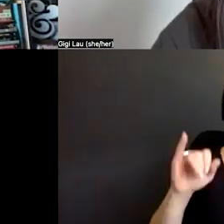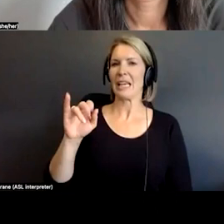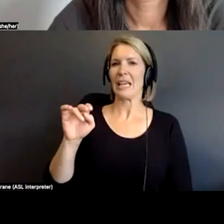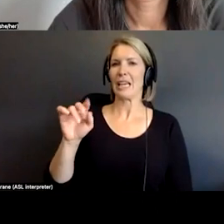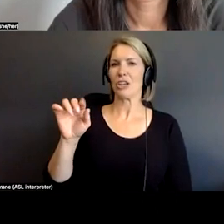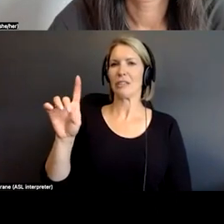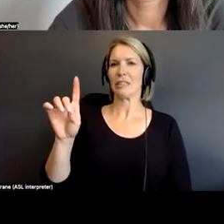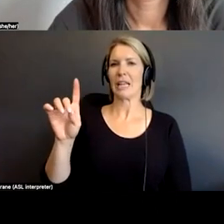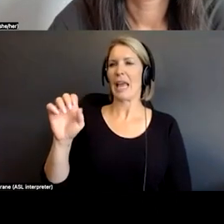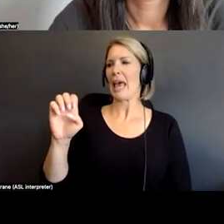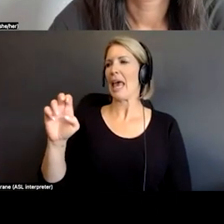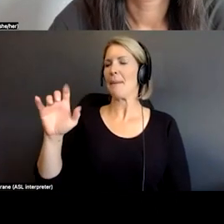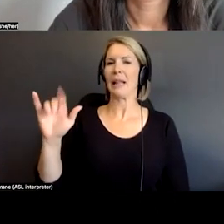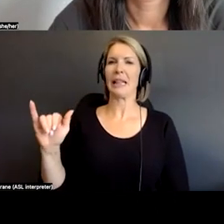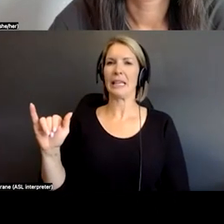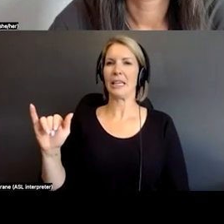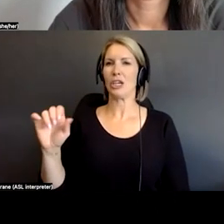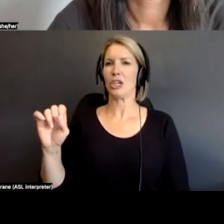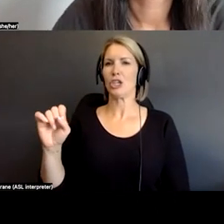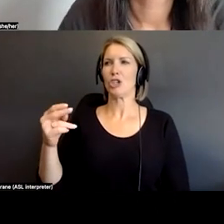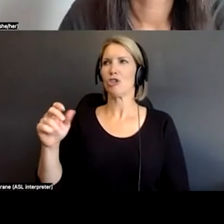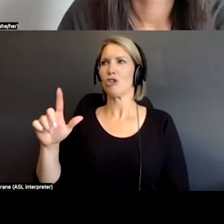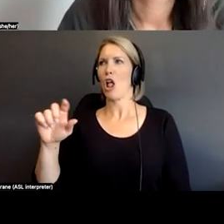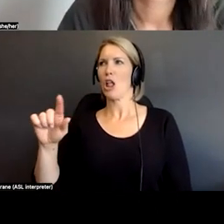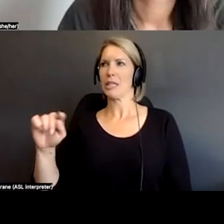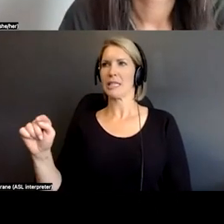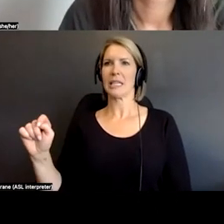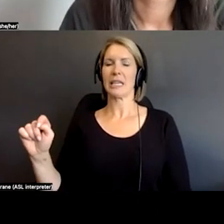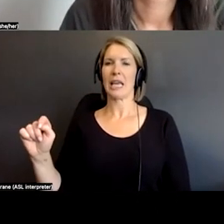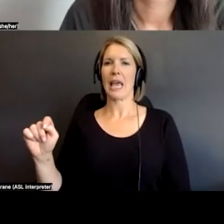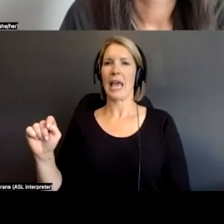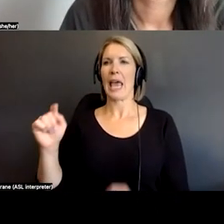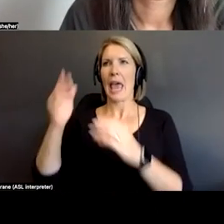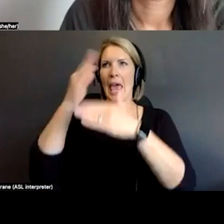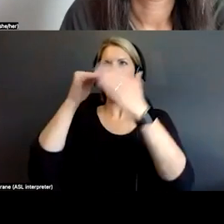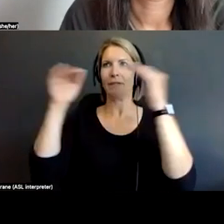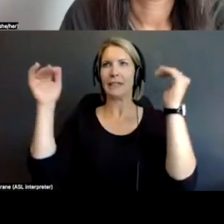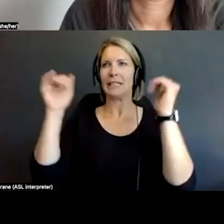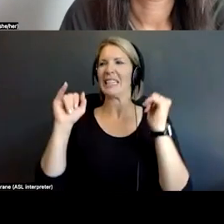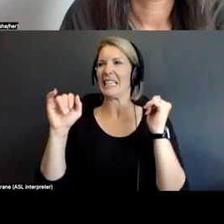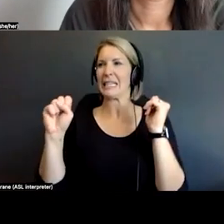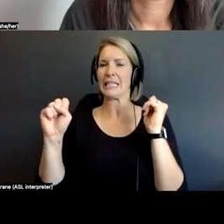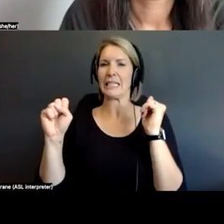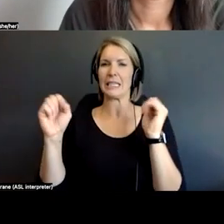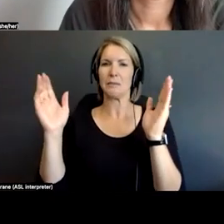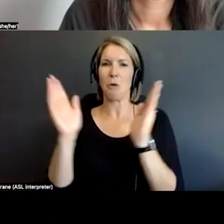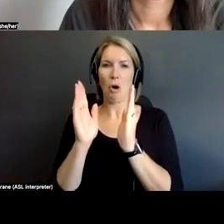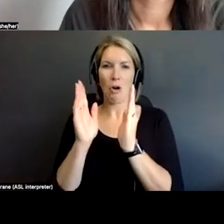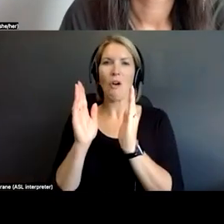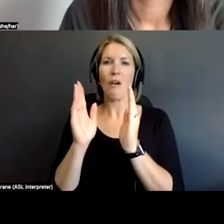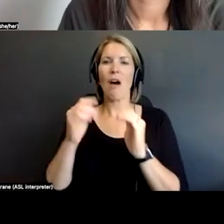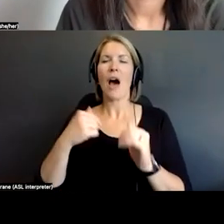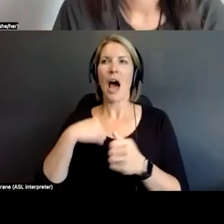Emily Schultz in Heaven is Small. Right, I love that cover. And I worked on both the hardcover and paperback. And the